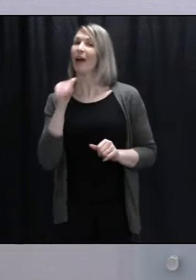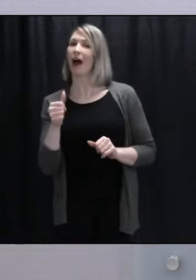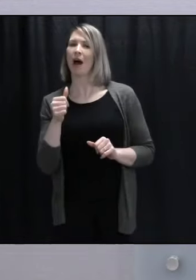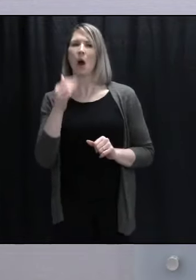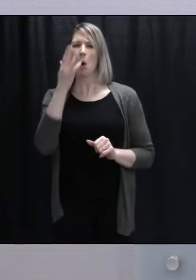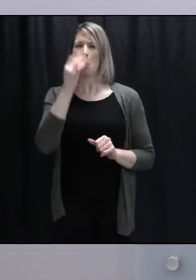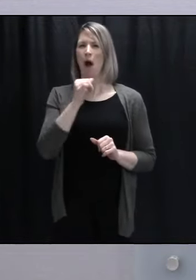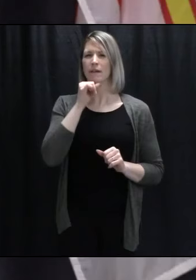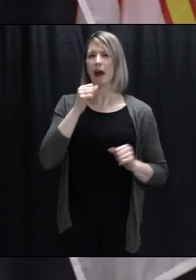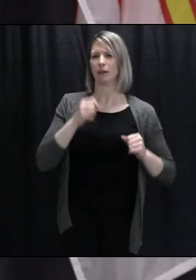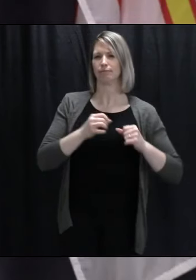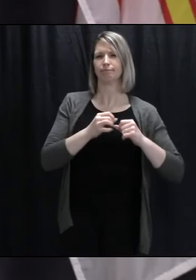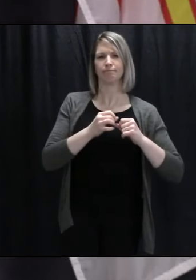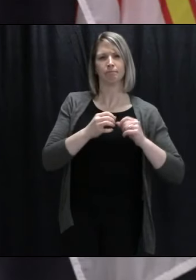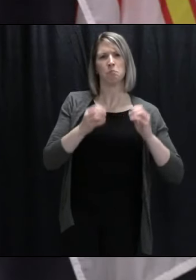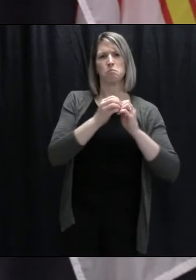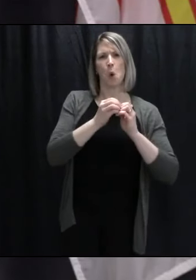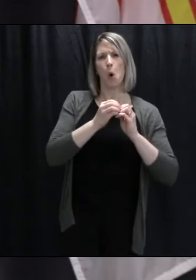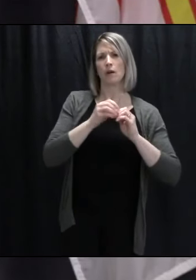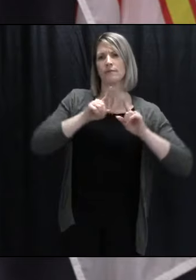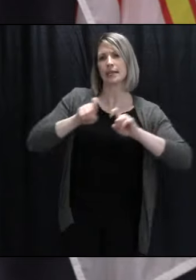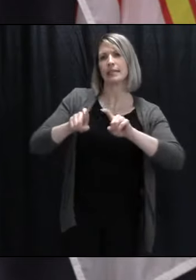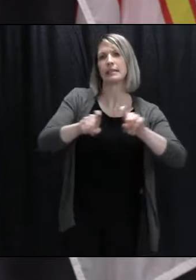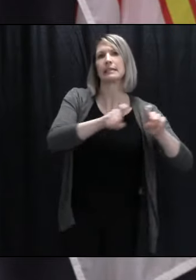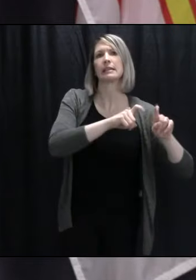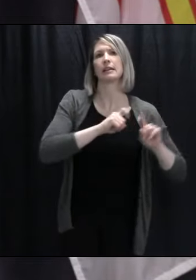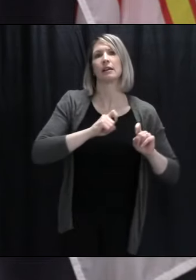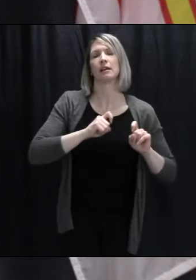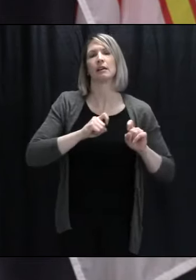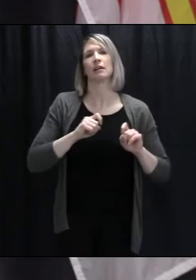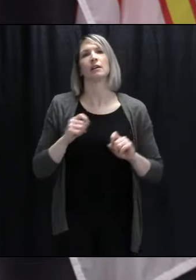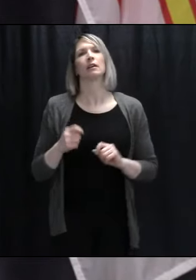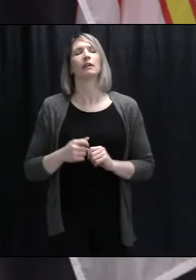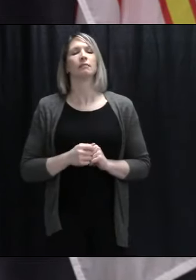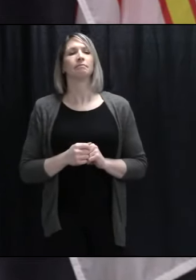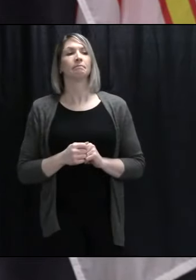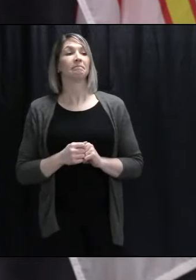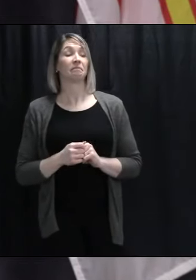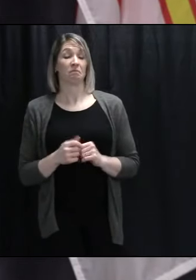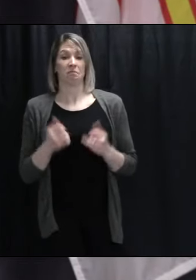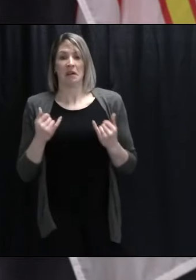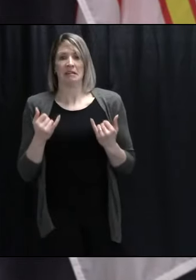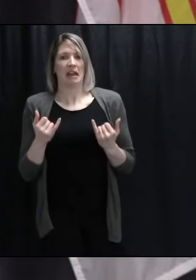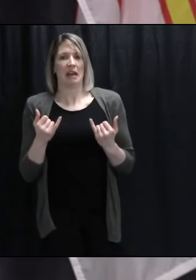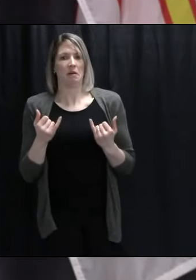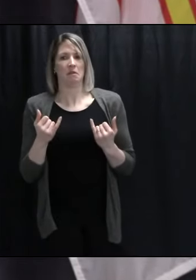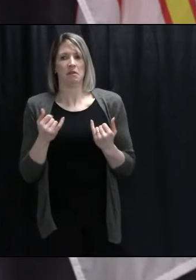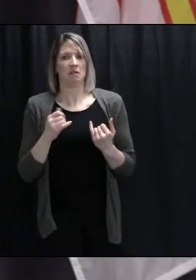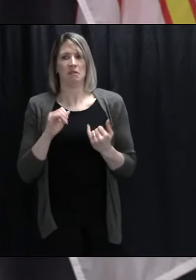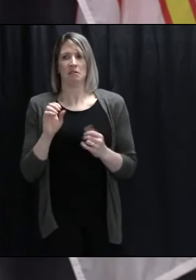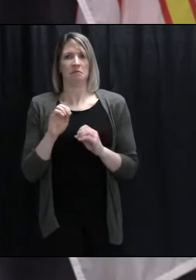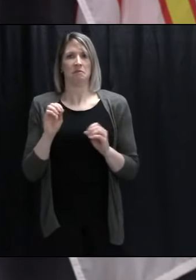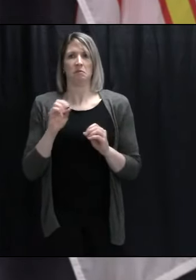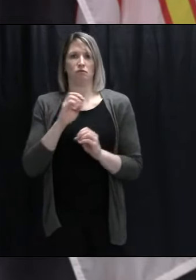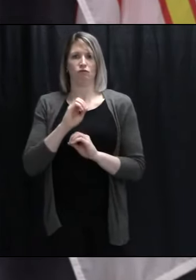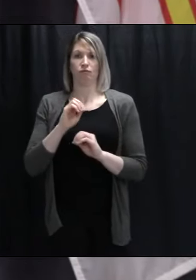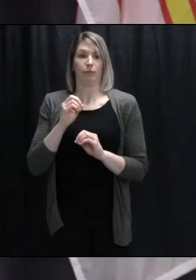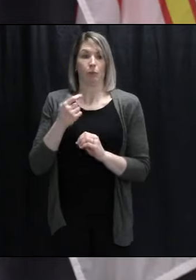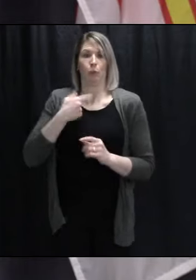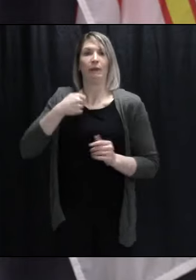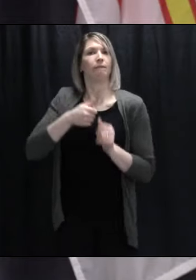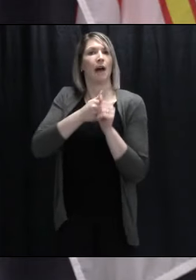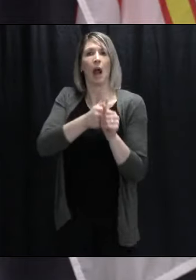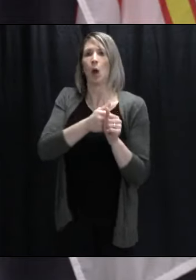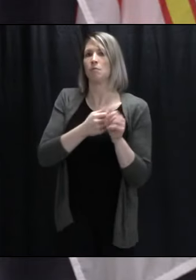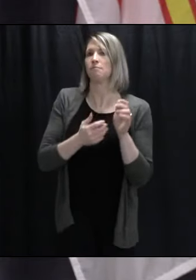At the moment, there's not really anything stopping us. We're trying to use the best information and the best science that we can